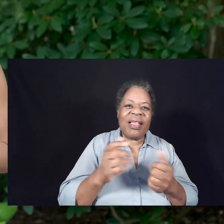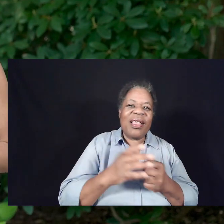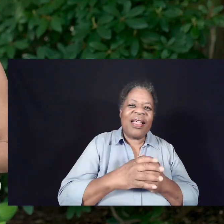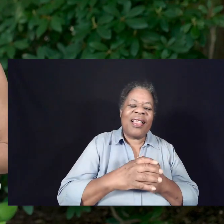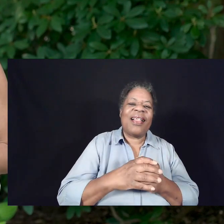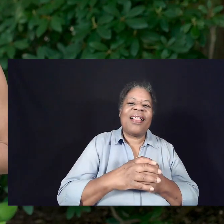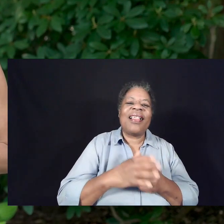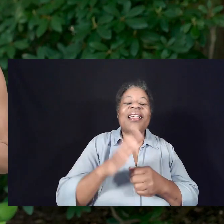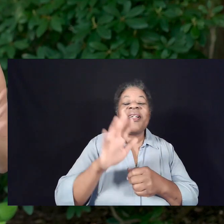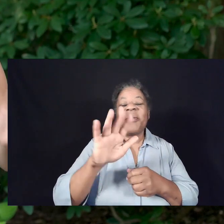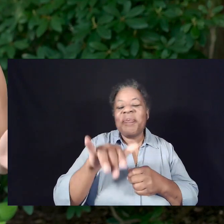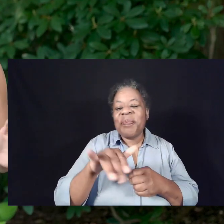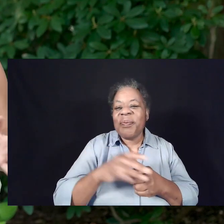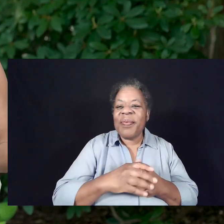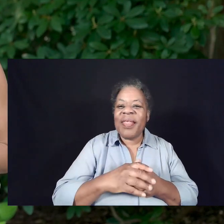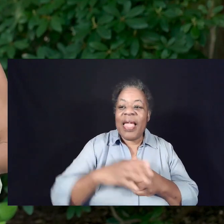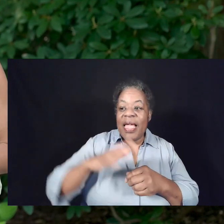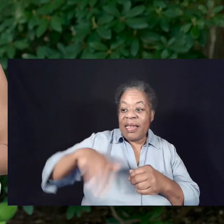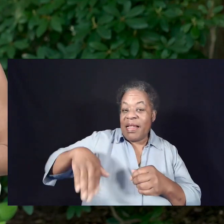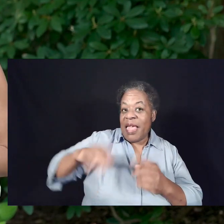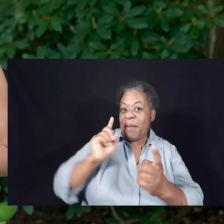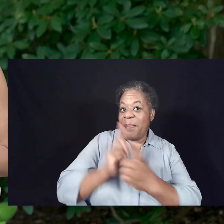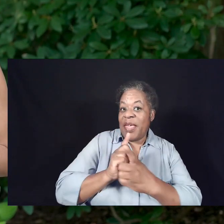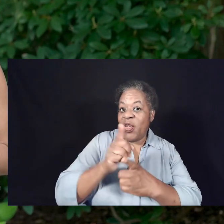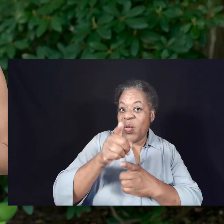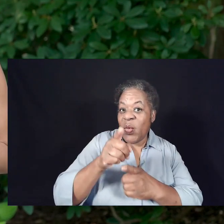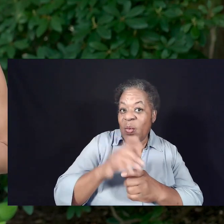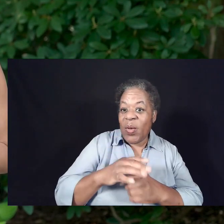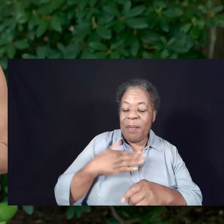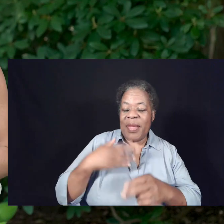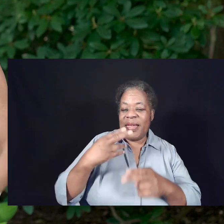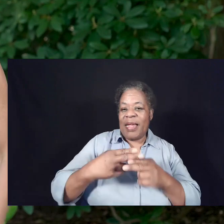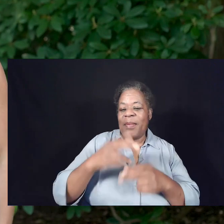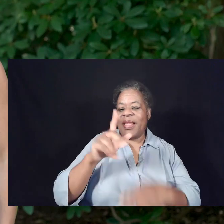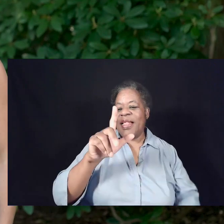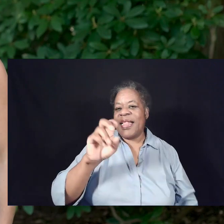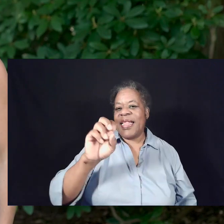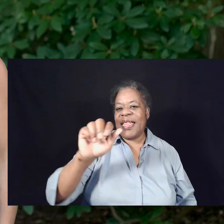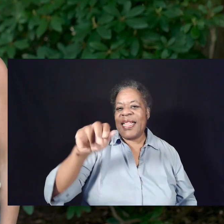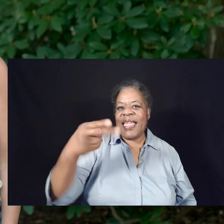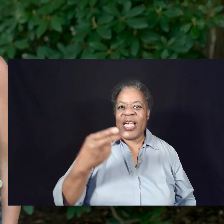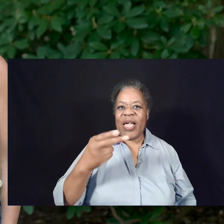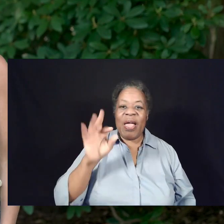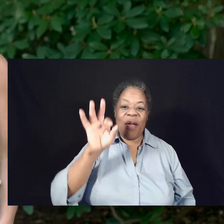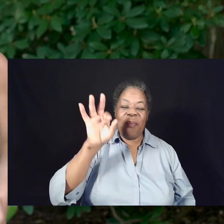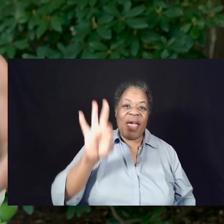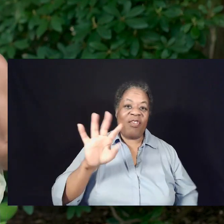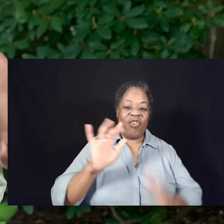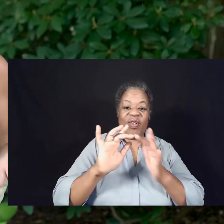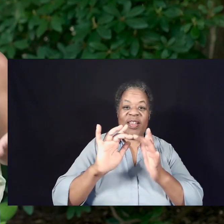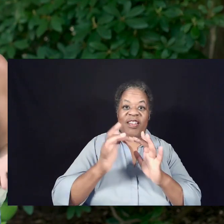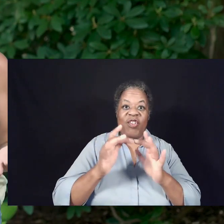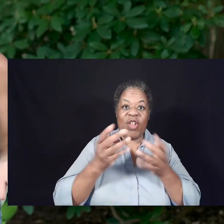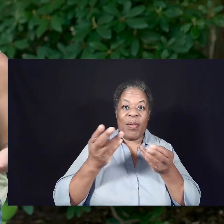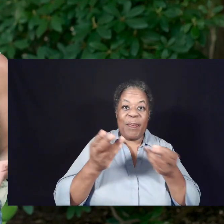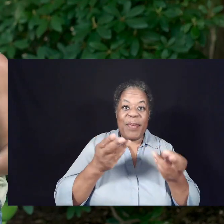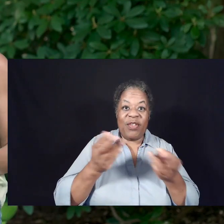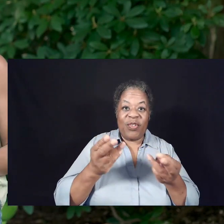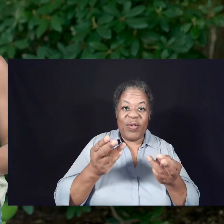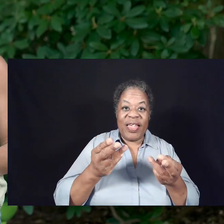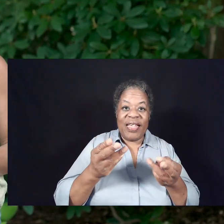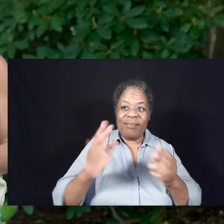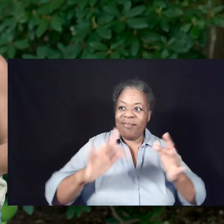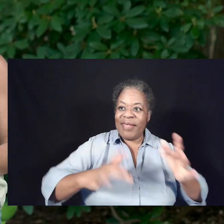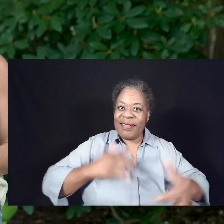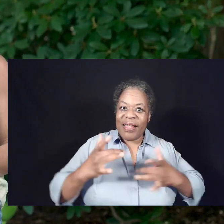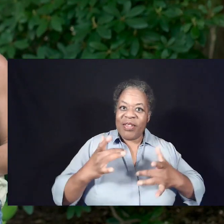had the chance to meet you or say hi, my name is Leah Knight Breton, and I serve as a pastor of digital ministry here. And I'm so excited to be partnering